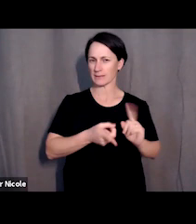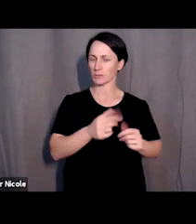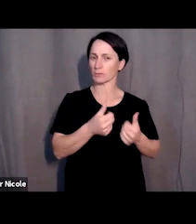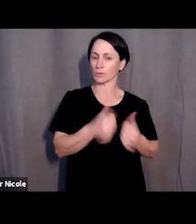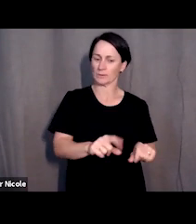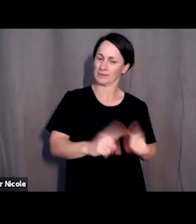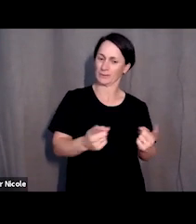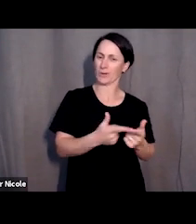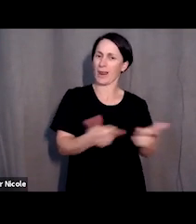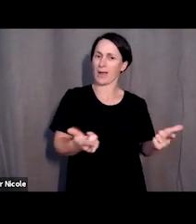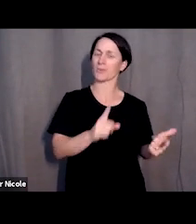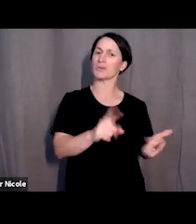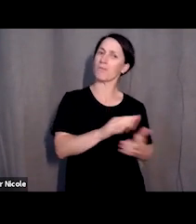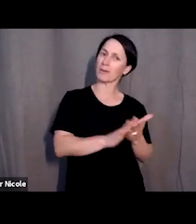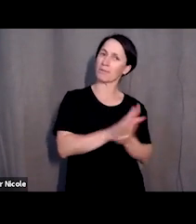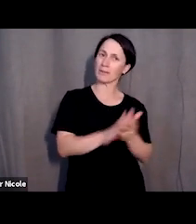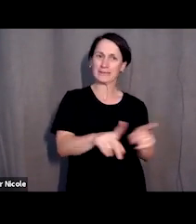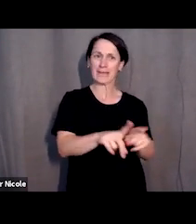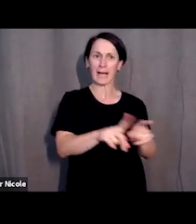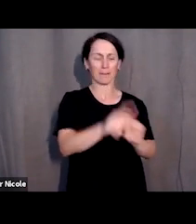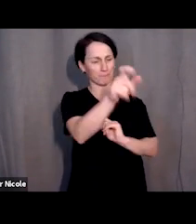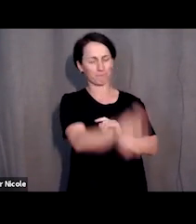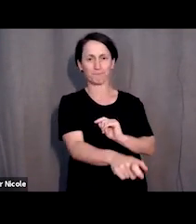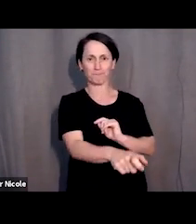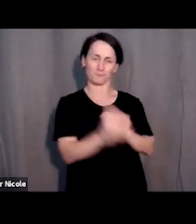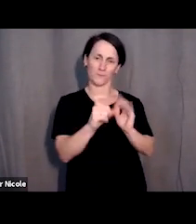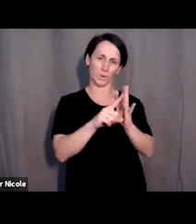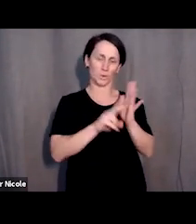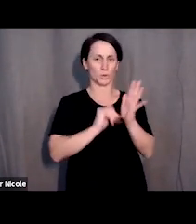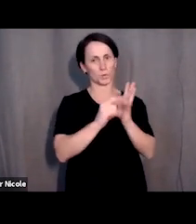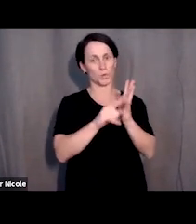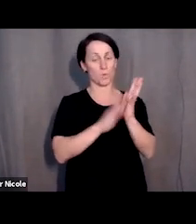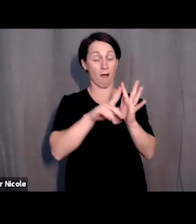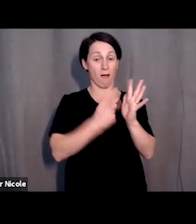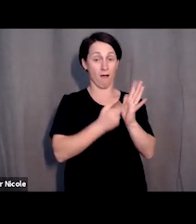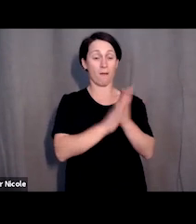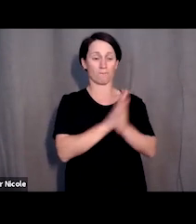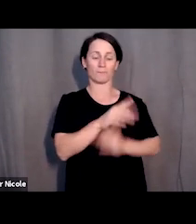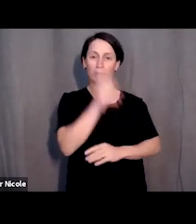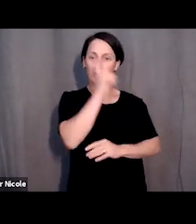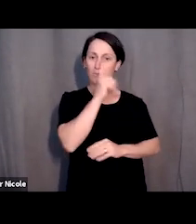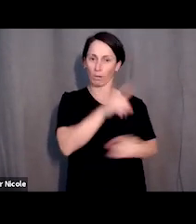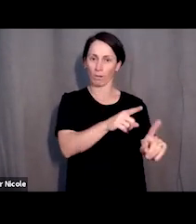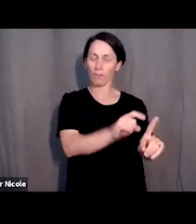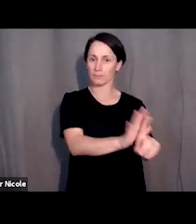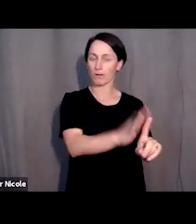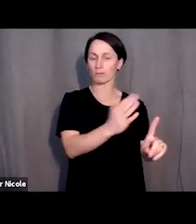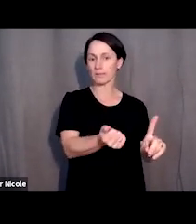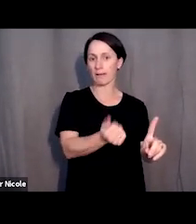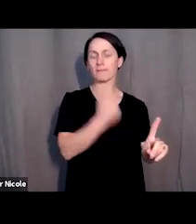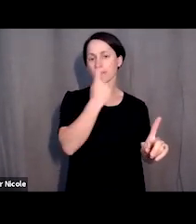that it's a contentious term, but what we're talking about is people that have a severe mental illness